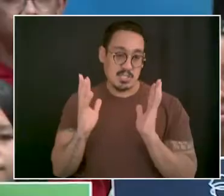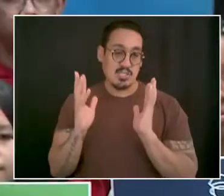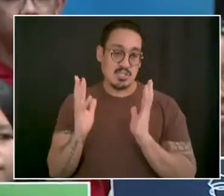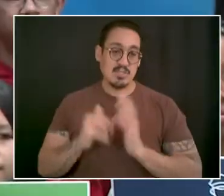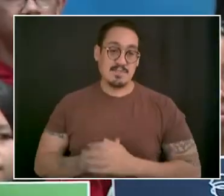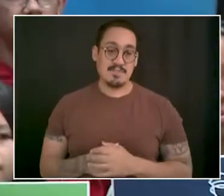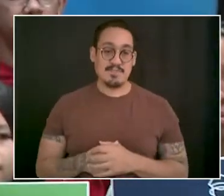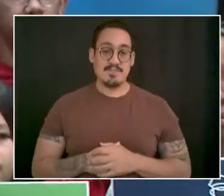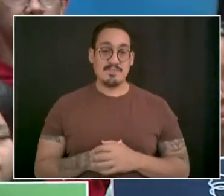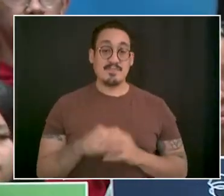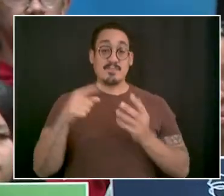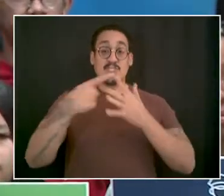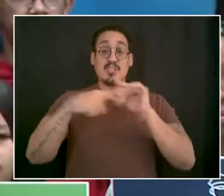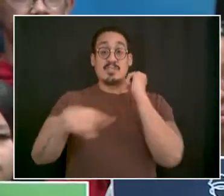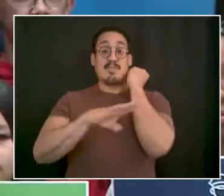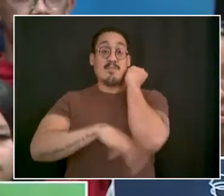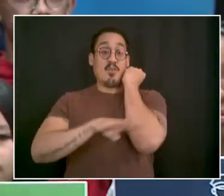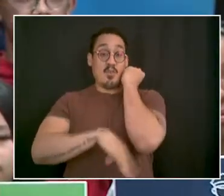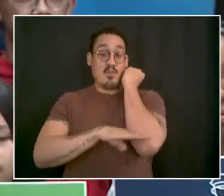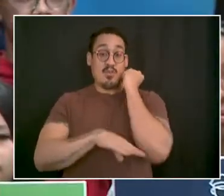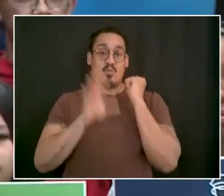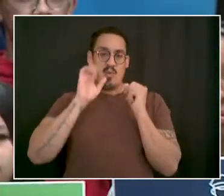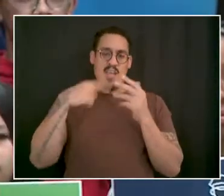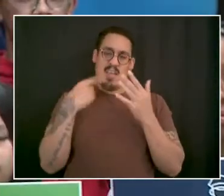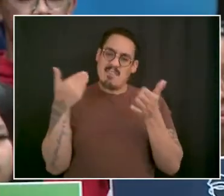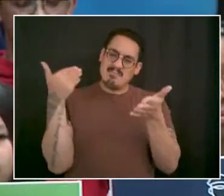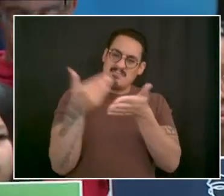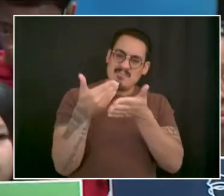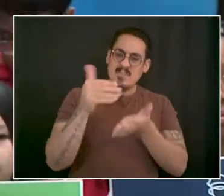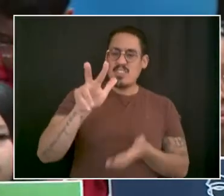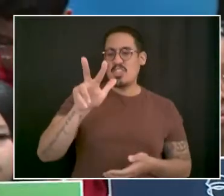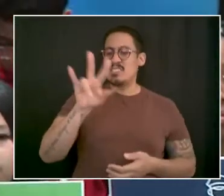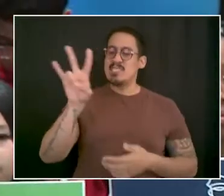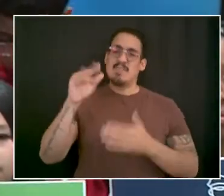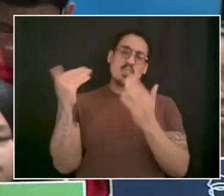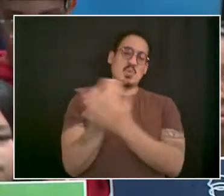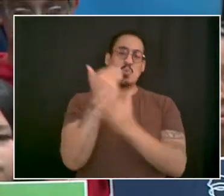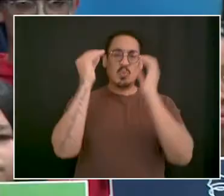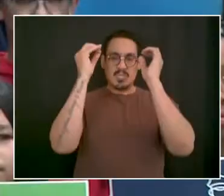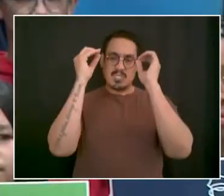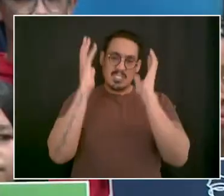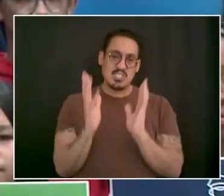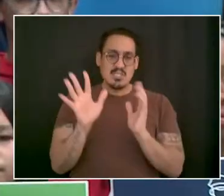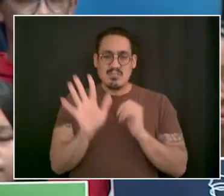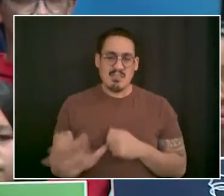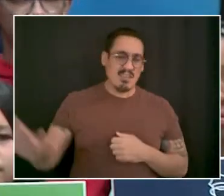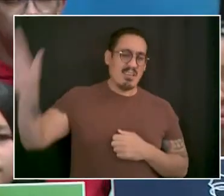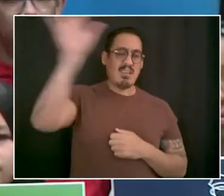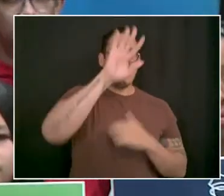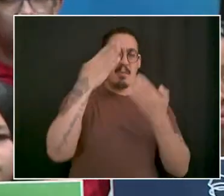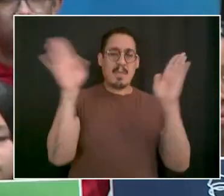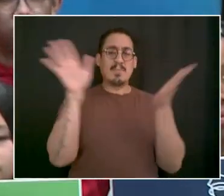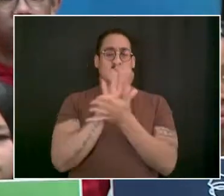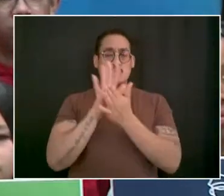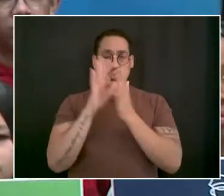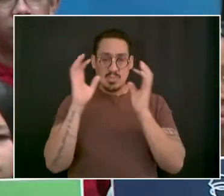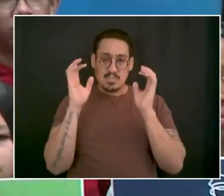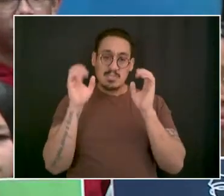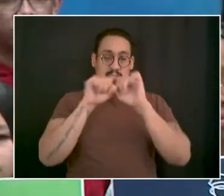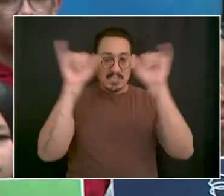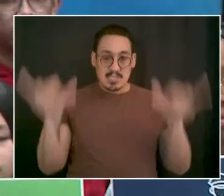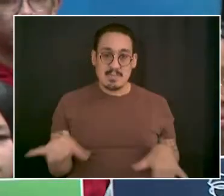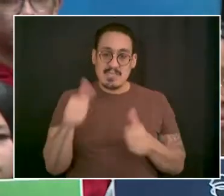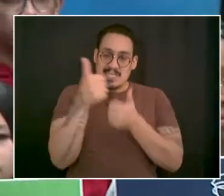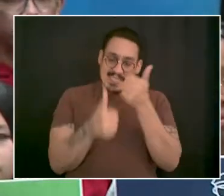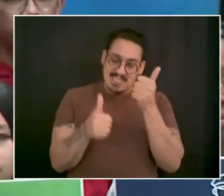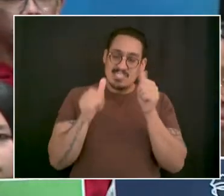Starting this fall, we will have nearly 3,700 new teachers across our public school system so that each child can